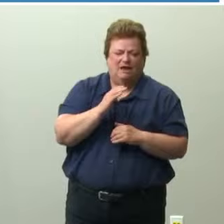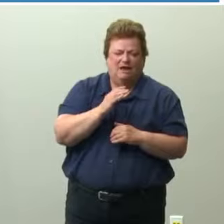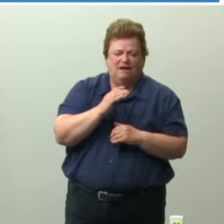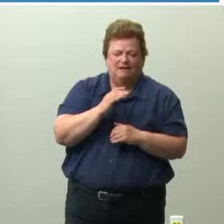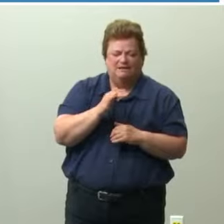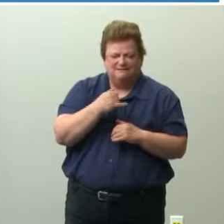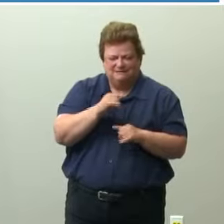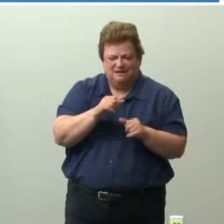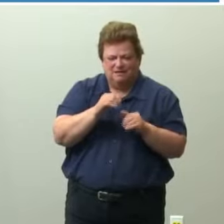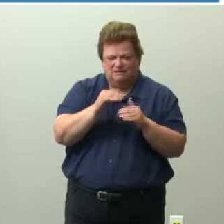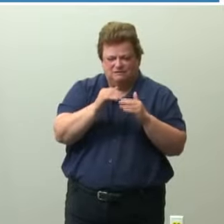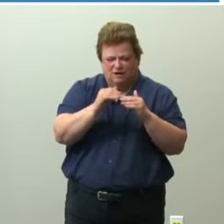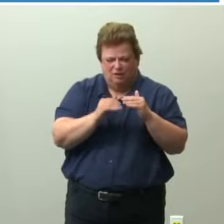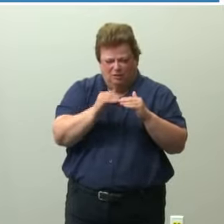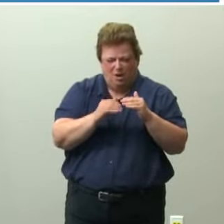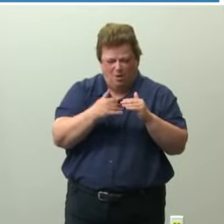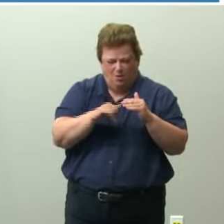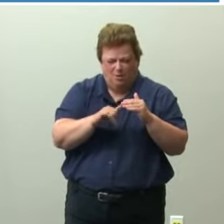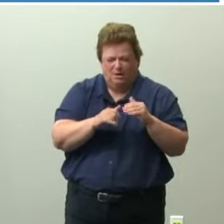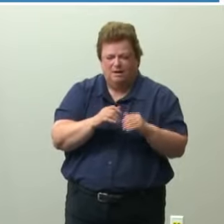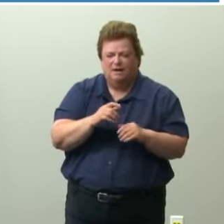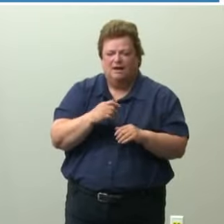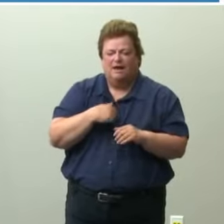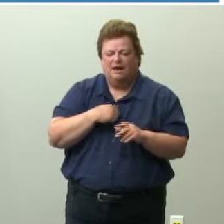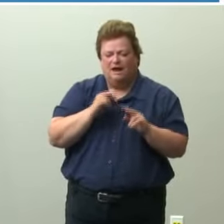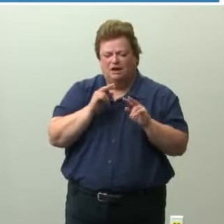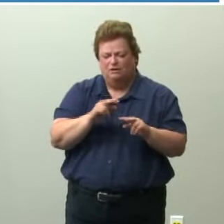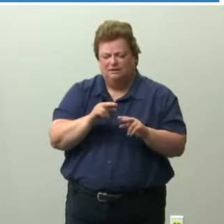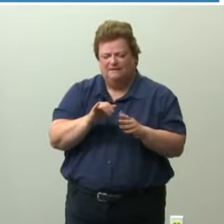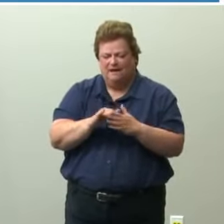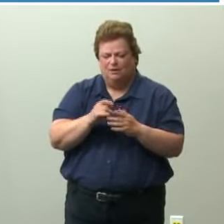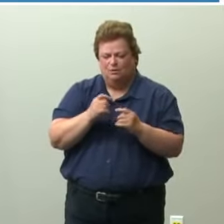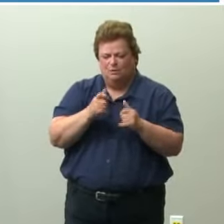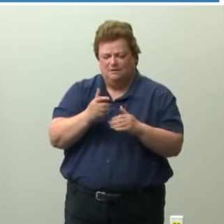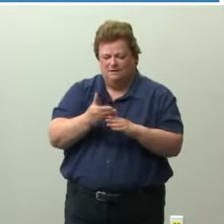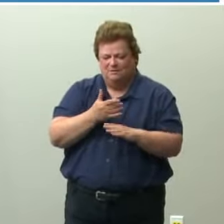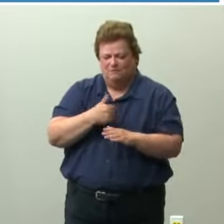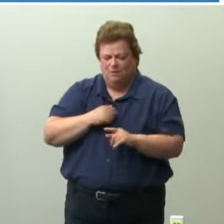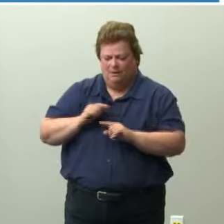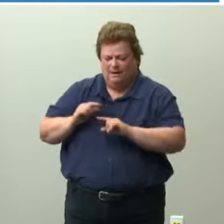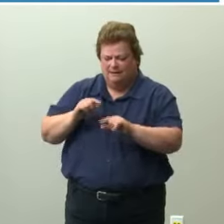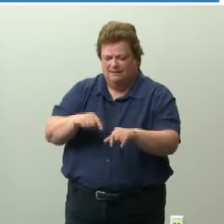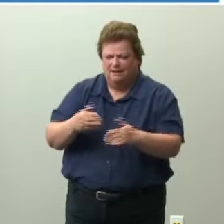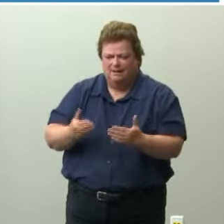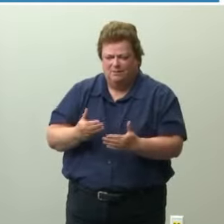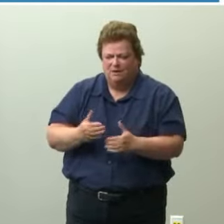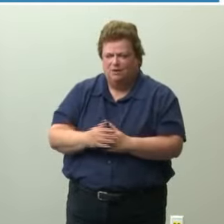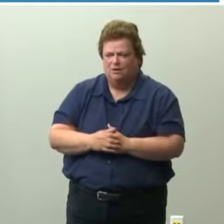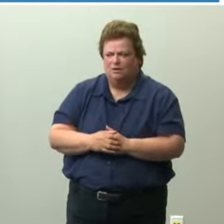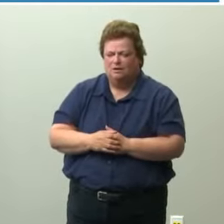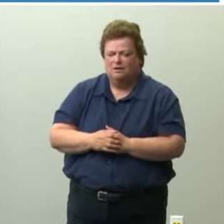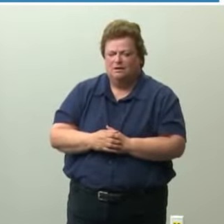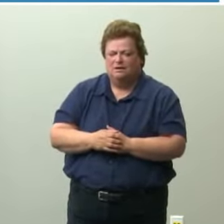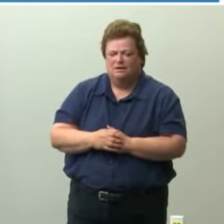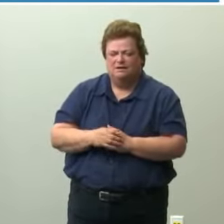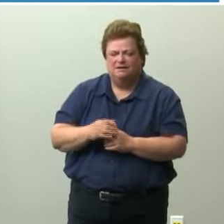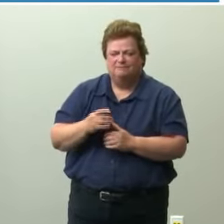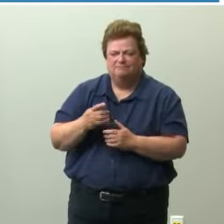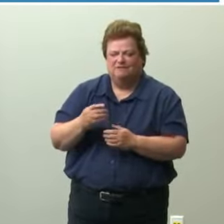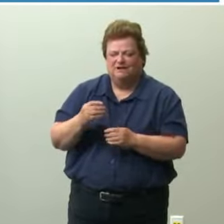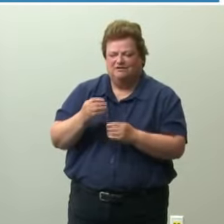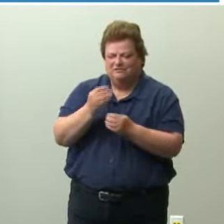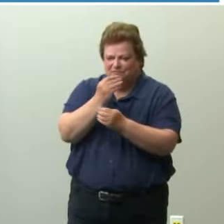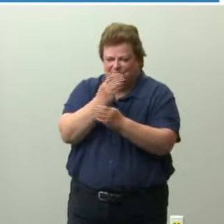bit lower. I looked at that very quickly before I came down here. That just came out today at a little after